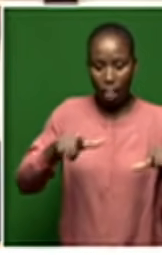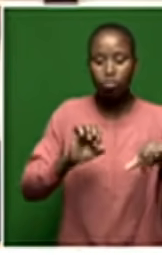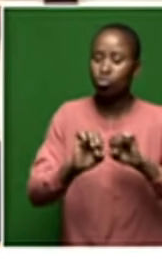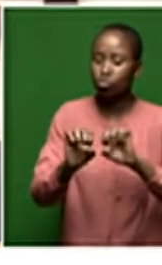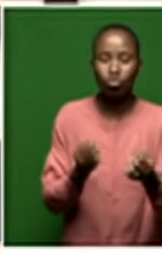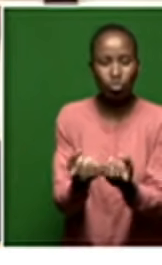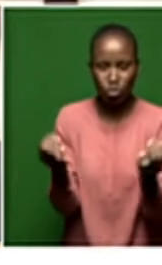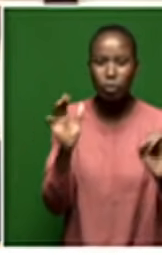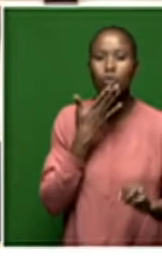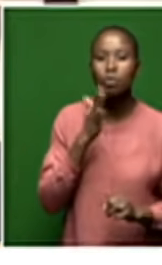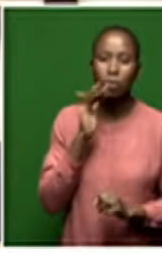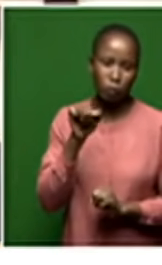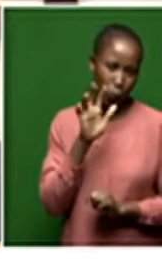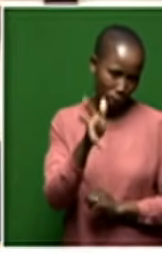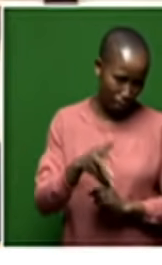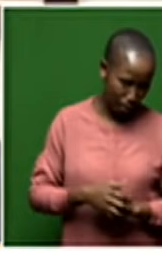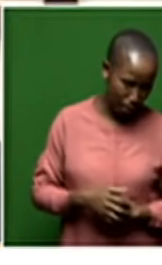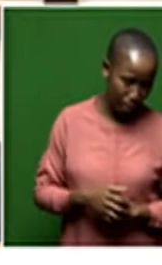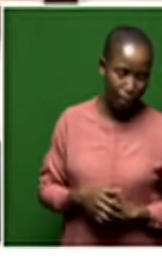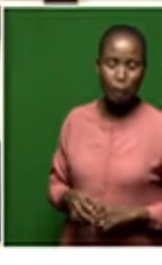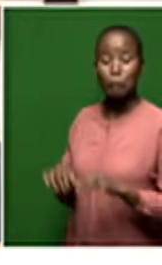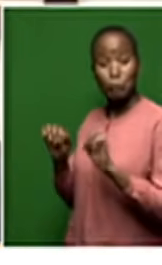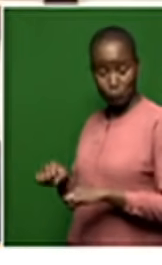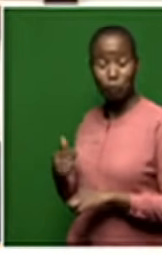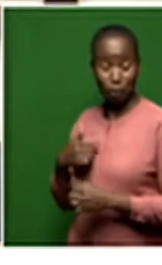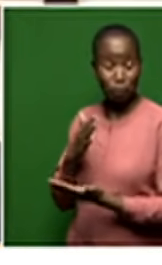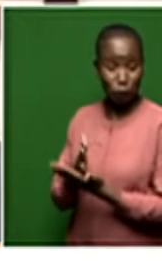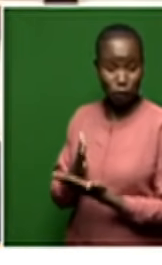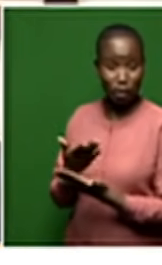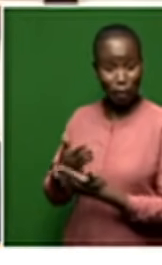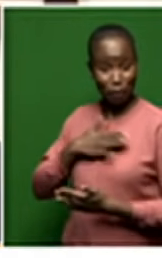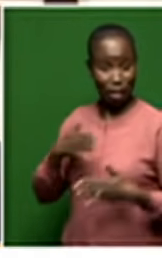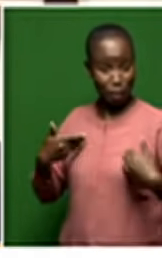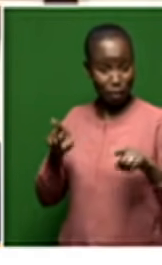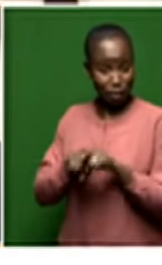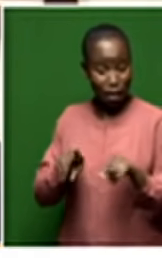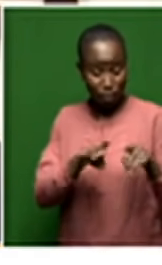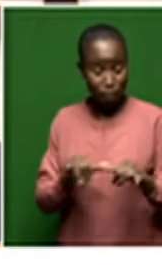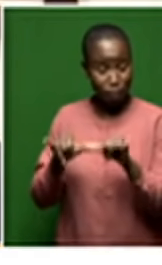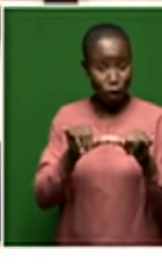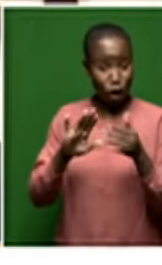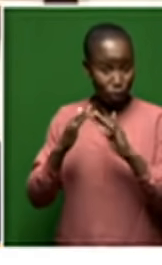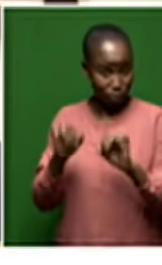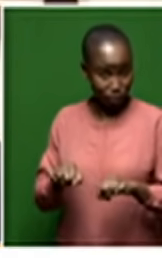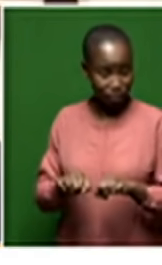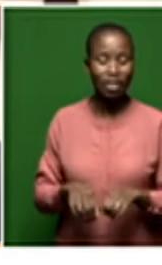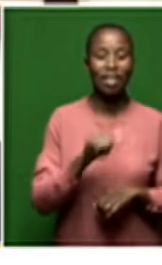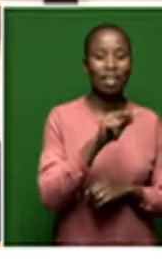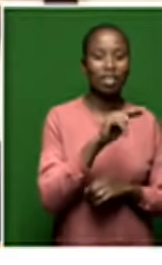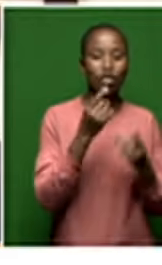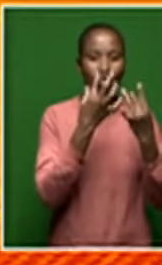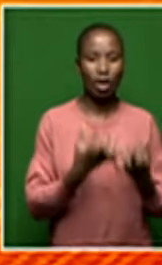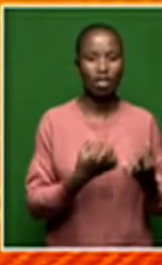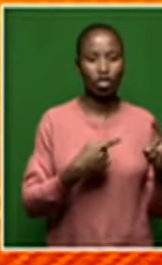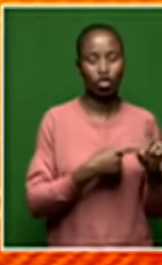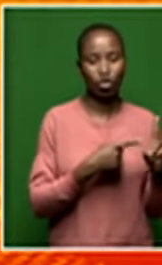leave that note on, because I'm sure that that's how they feel about this as well. Thanks for your time. That was, of course... Thank you. ANC Treasurer General Mathews